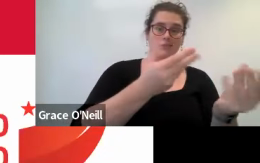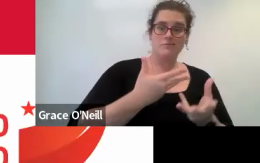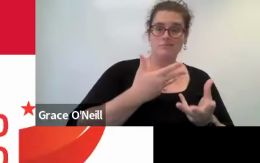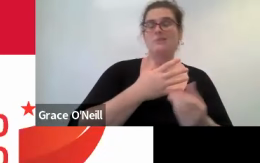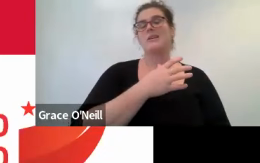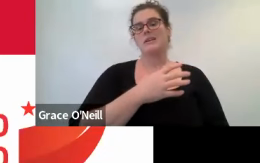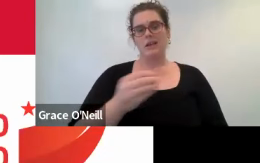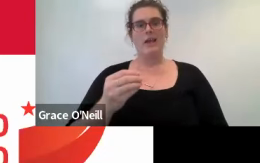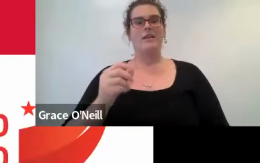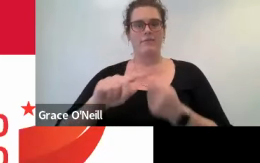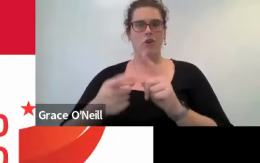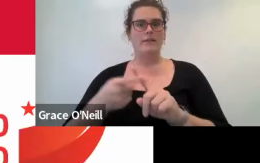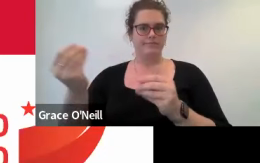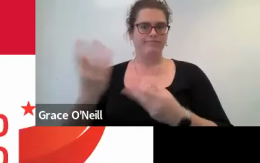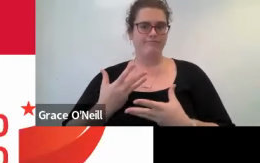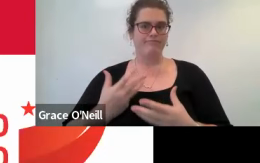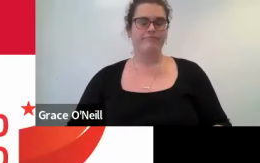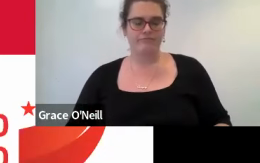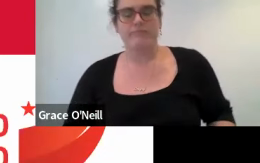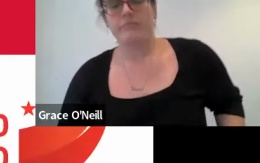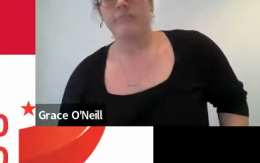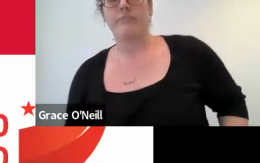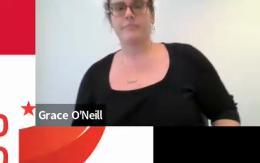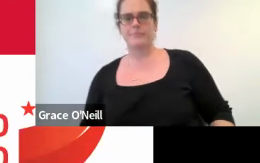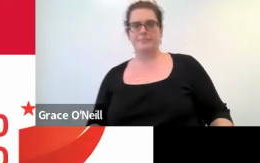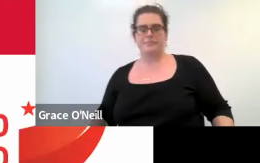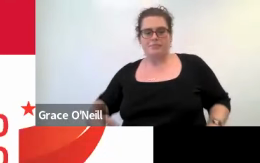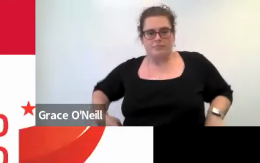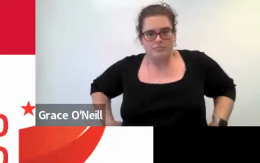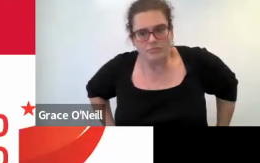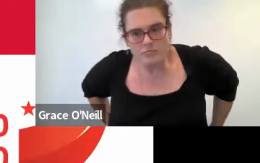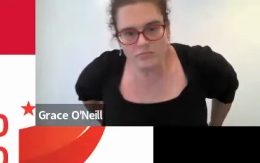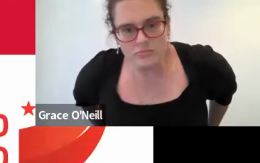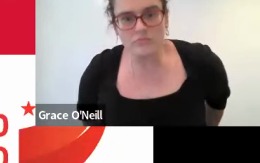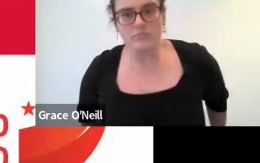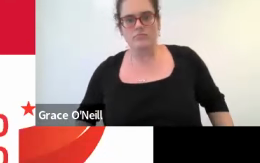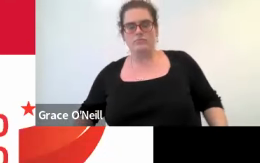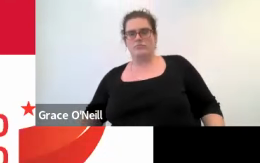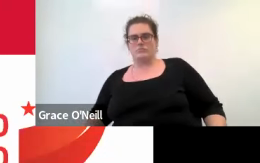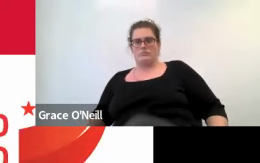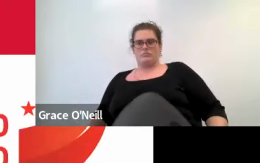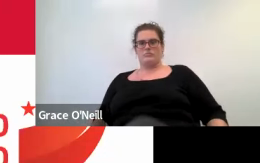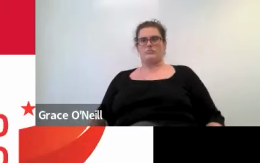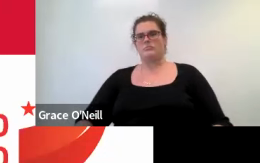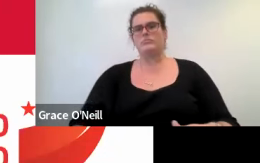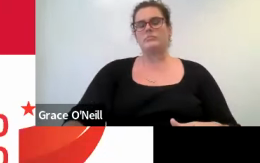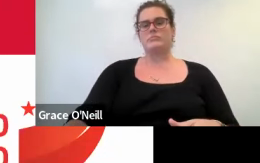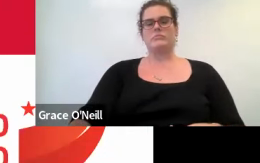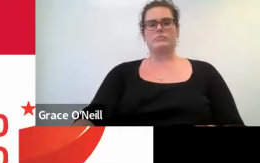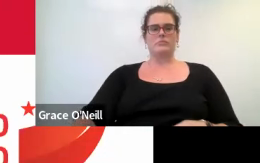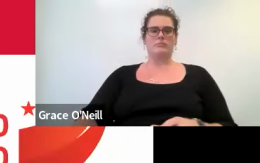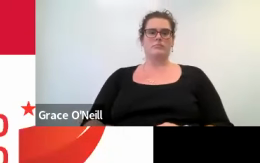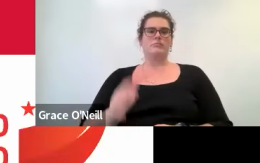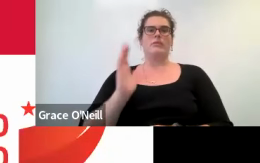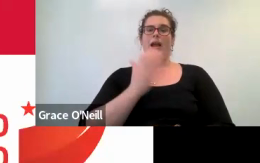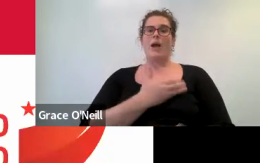friends. I was not particularly pleased that our team wasn't listed here, but we learned something